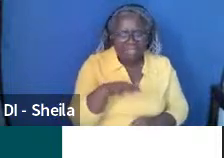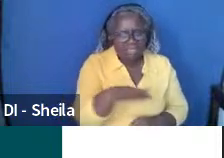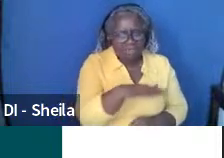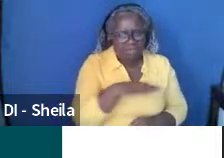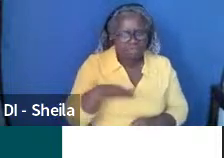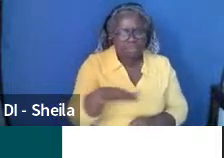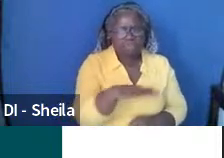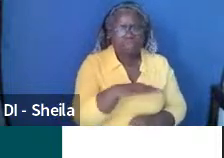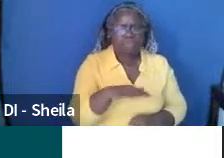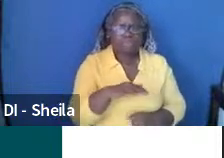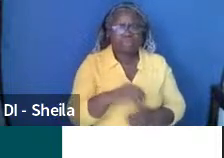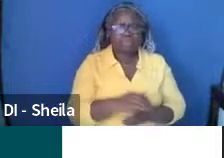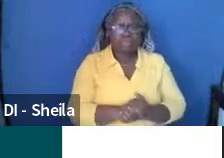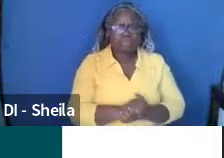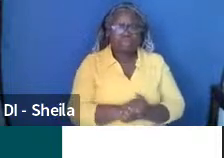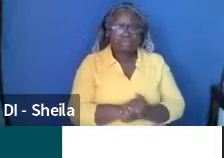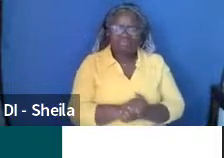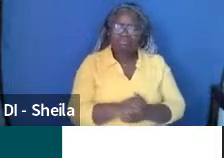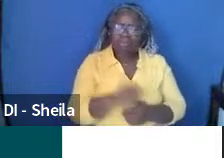the standard that we use.